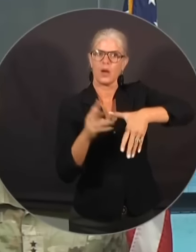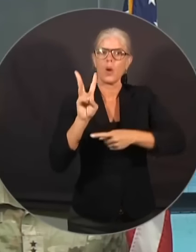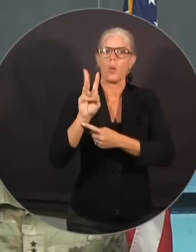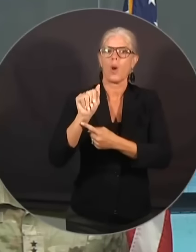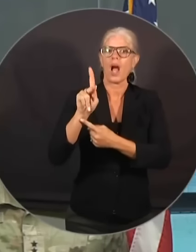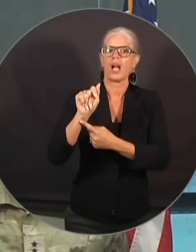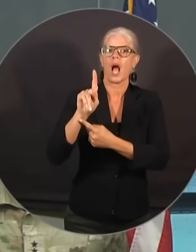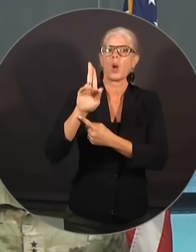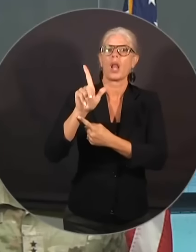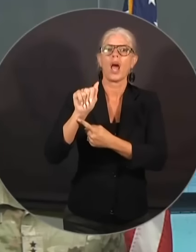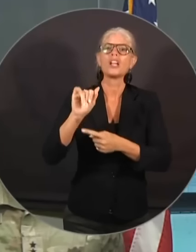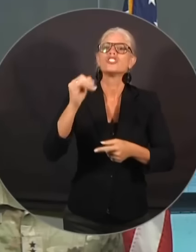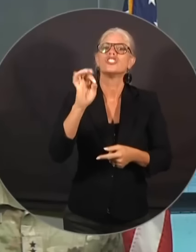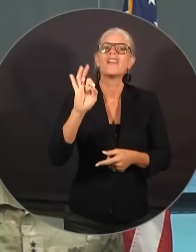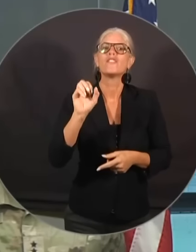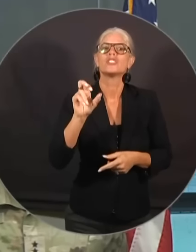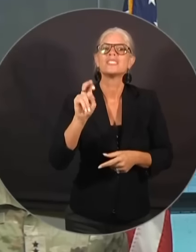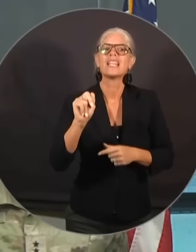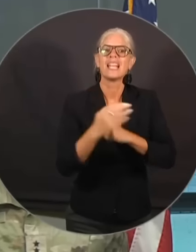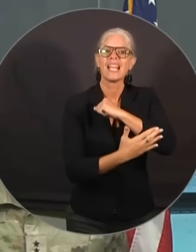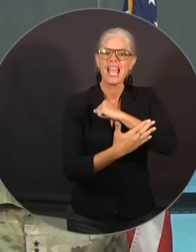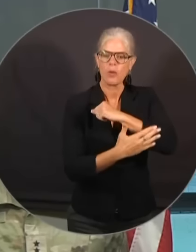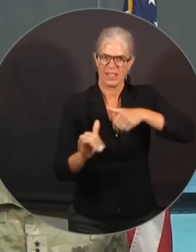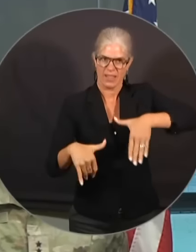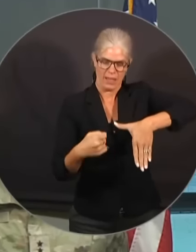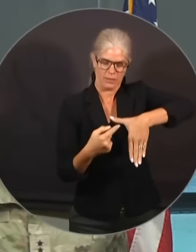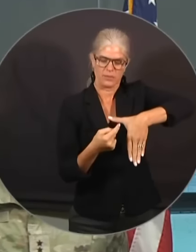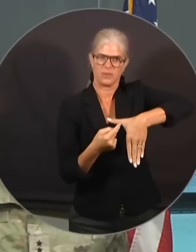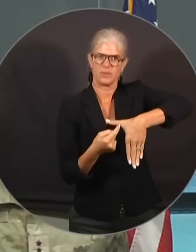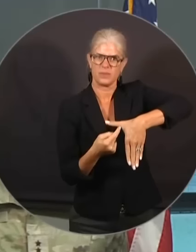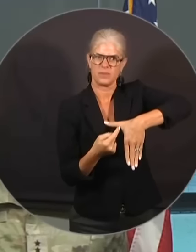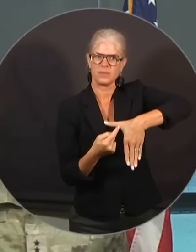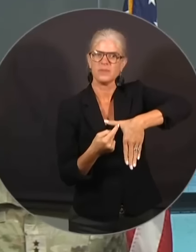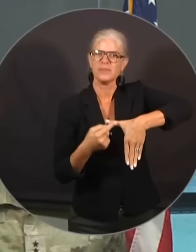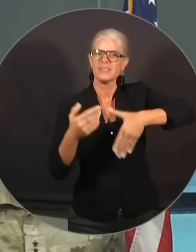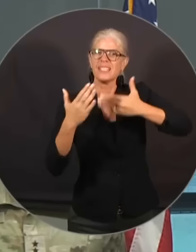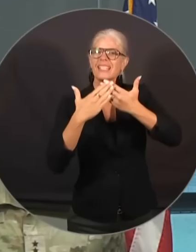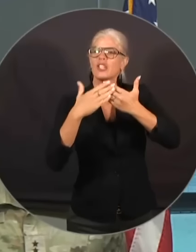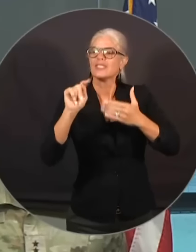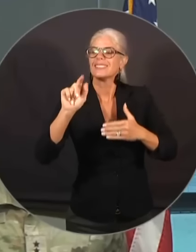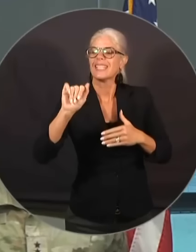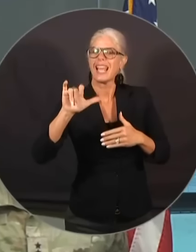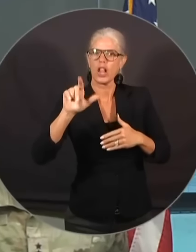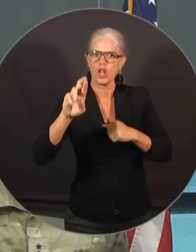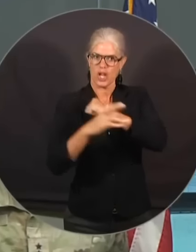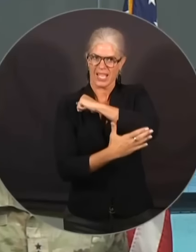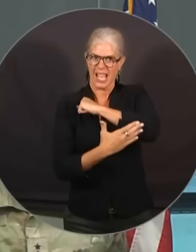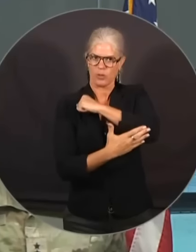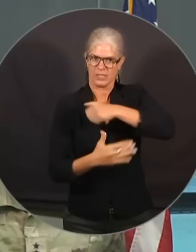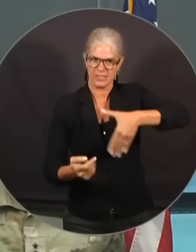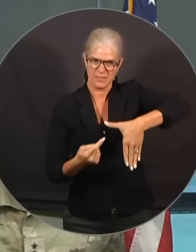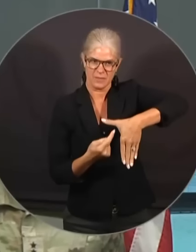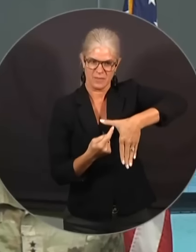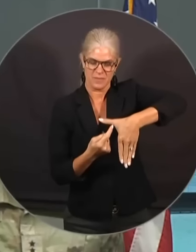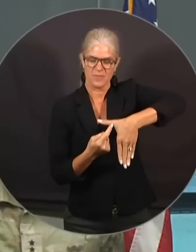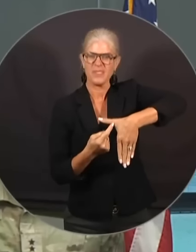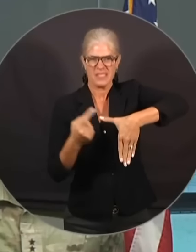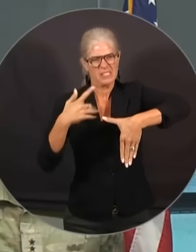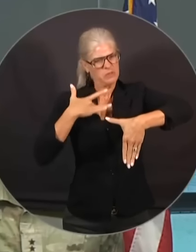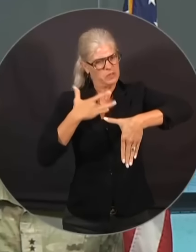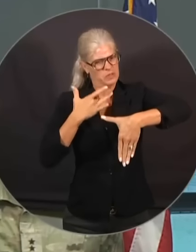line over to Taylor County. Most of the data we have does have a Taylor County landfall, but all those areas